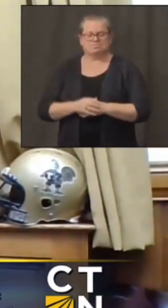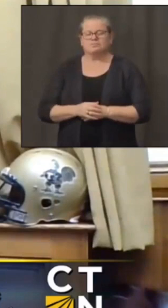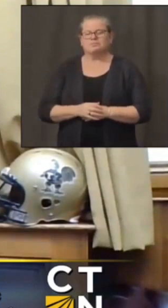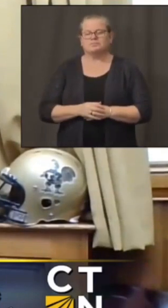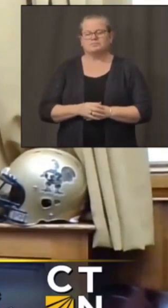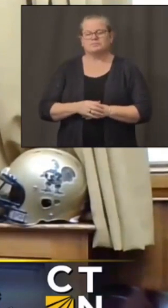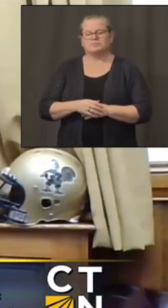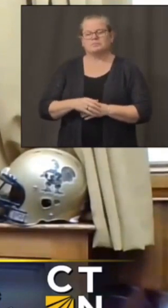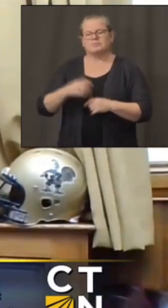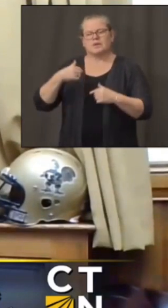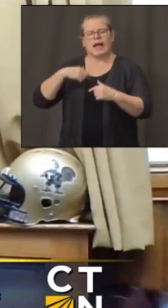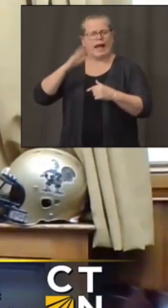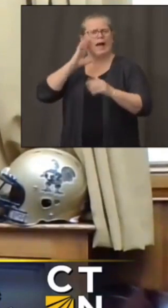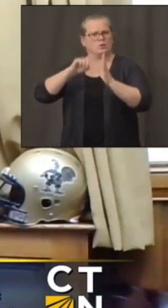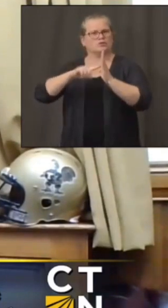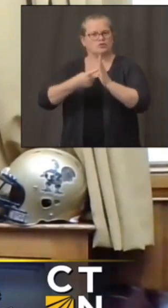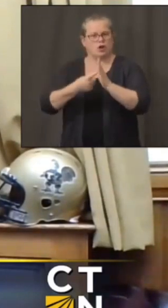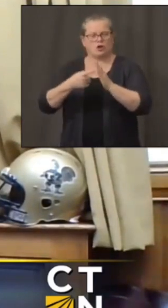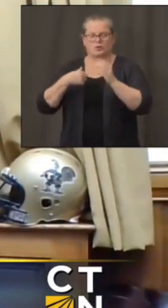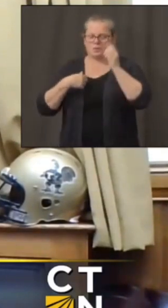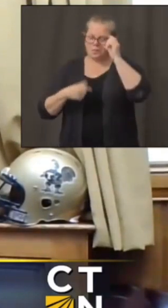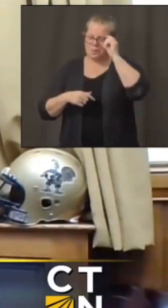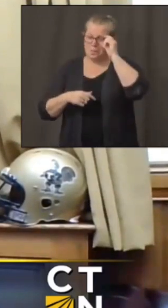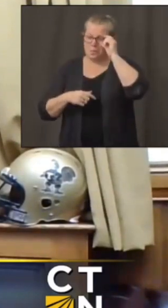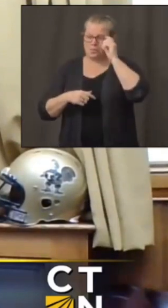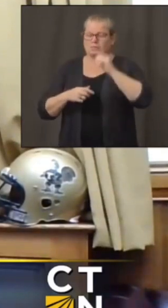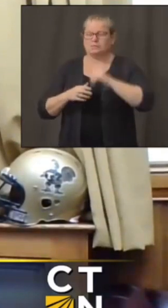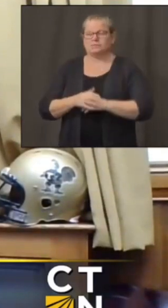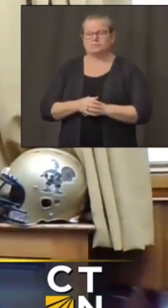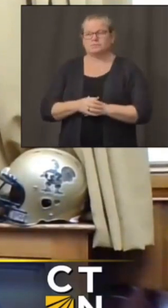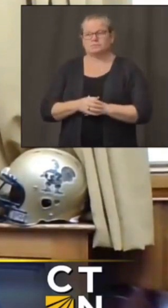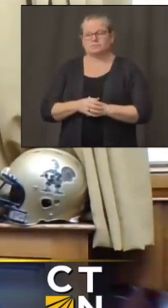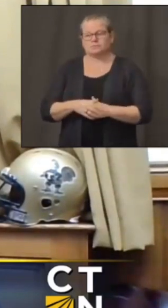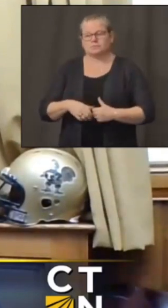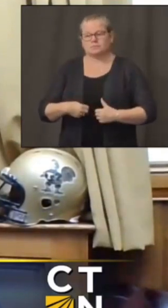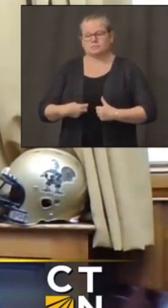Gifford. DPH has been shrinking of their